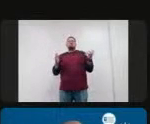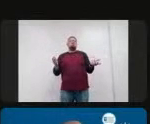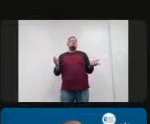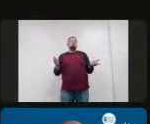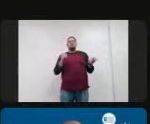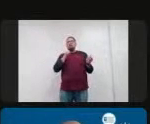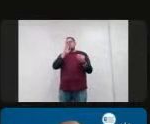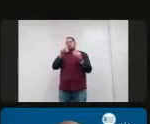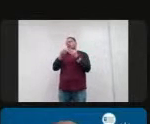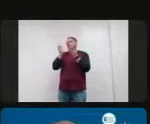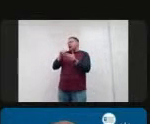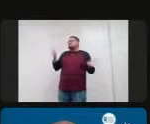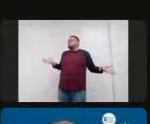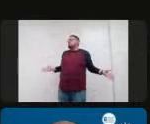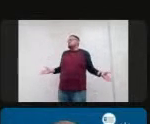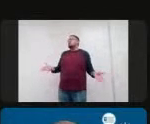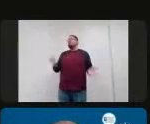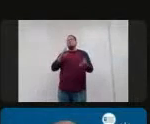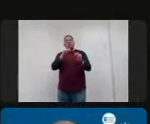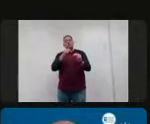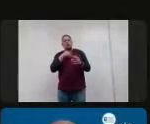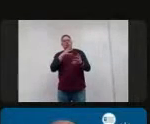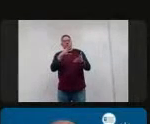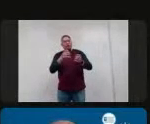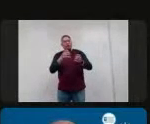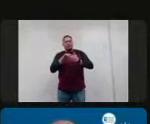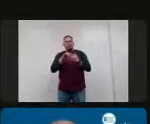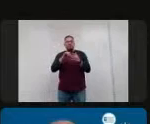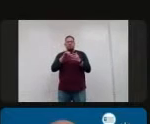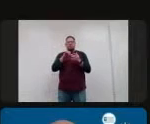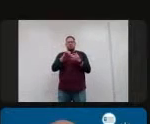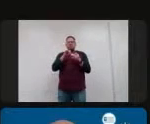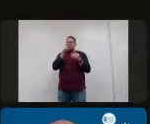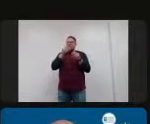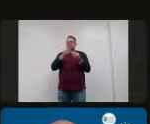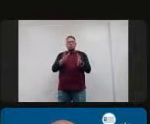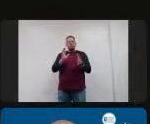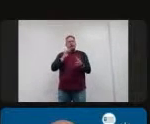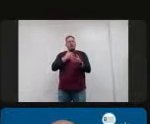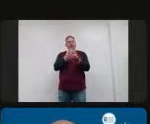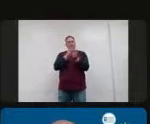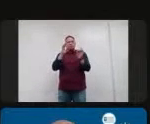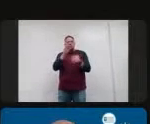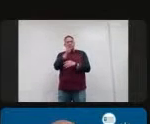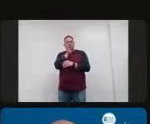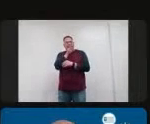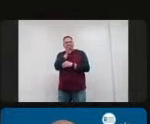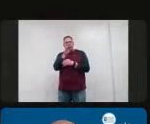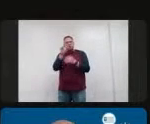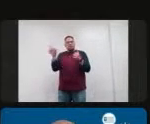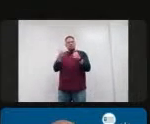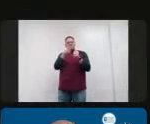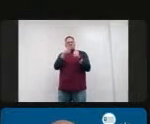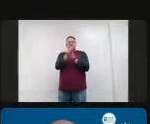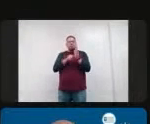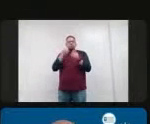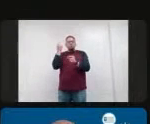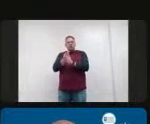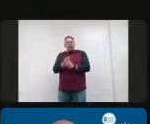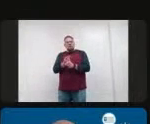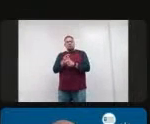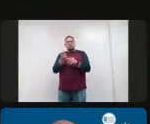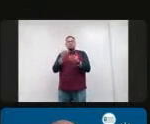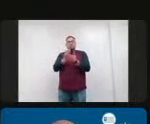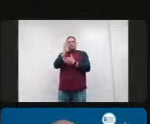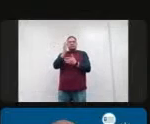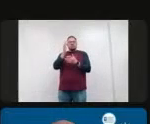talk about it. No, I really want that spelled out, saying we don't lose our freedom of speech or First Amendment or ability to talk to